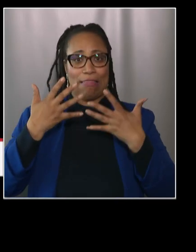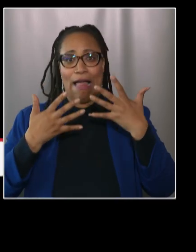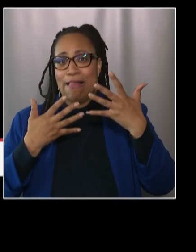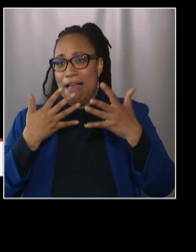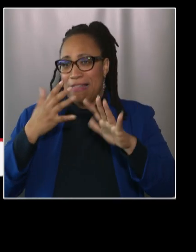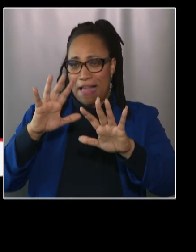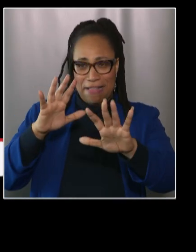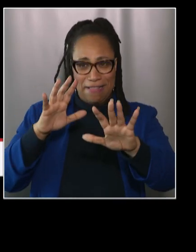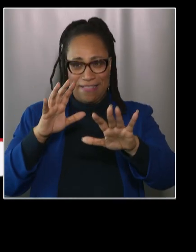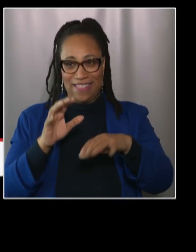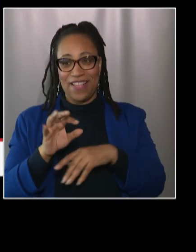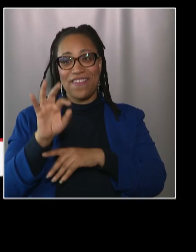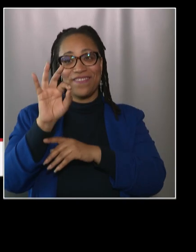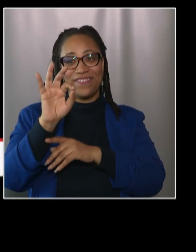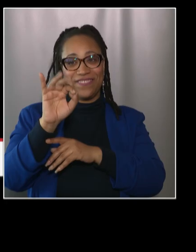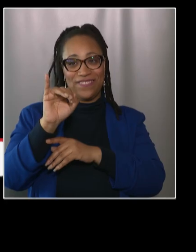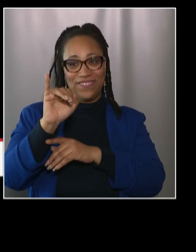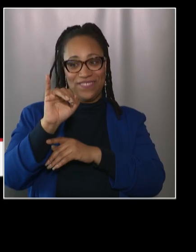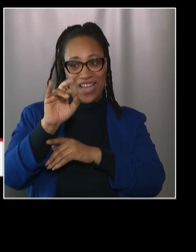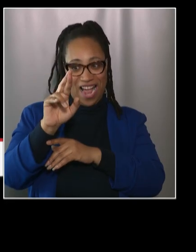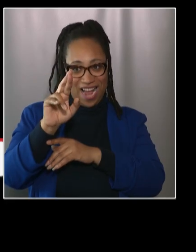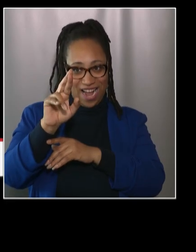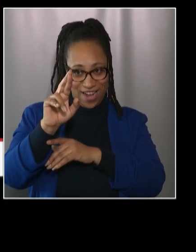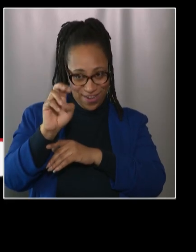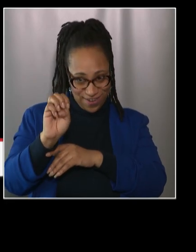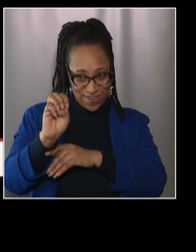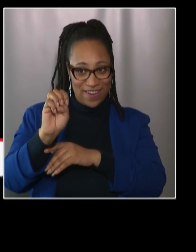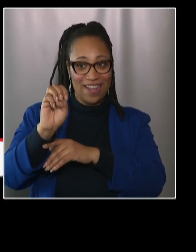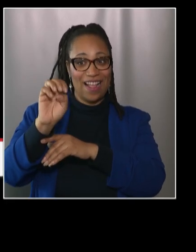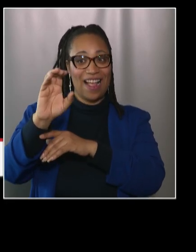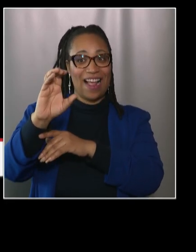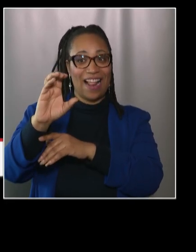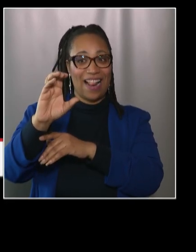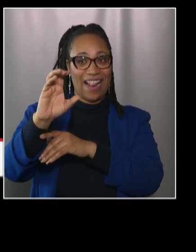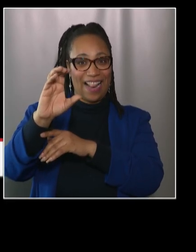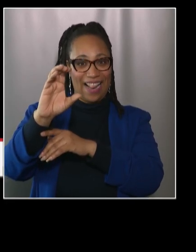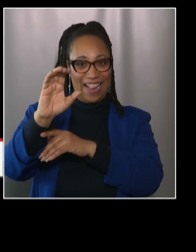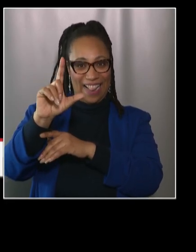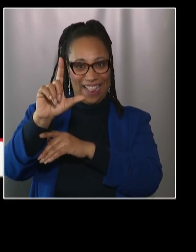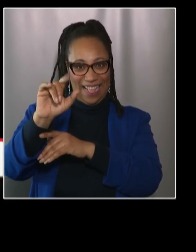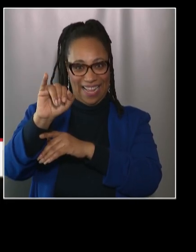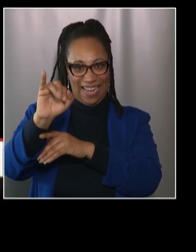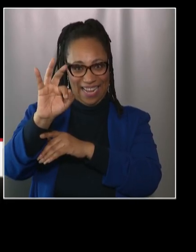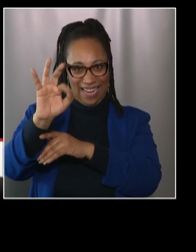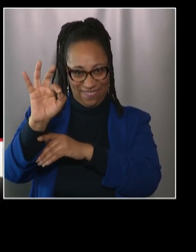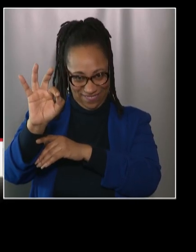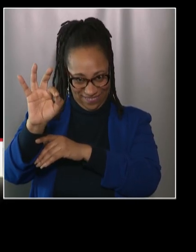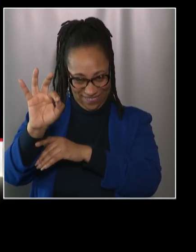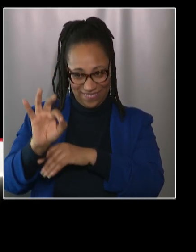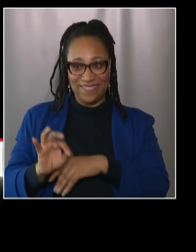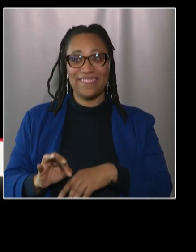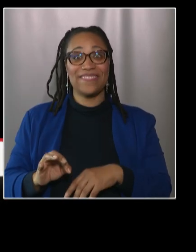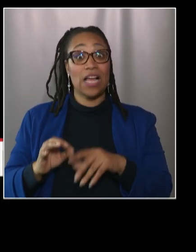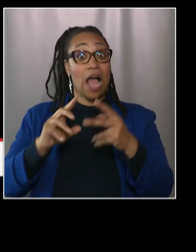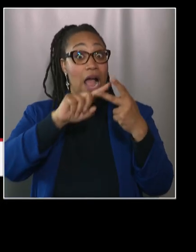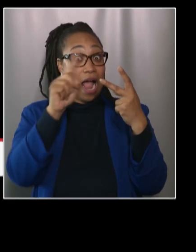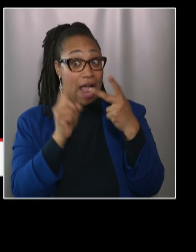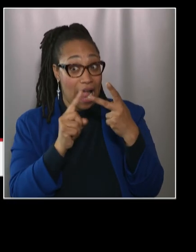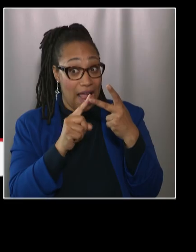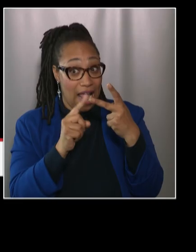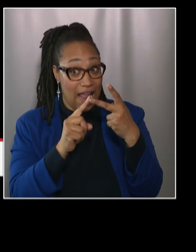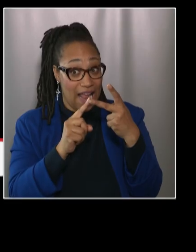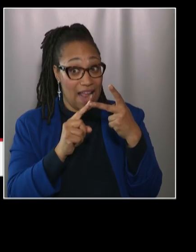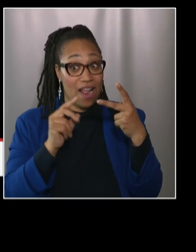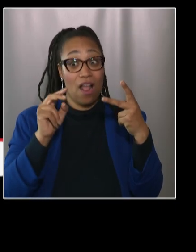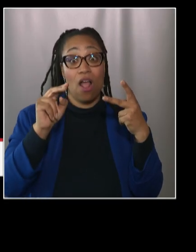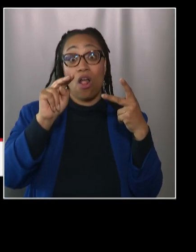joint venture, Somerset Development, Jonathan Rose Companies, and Housing Up. and Novel 14th Street,